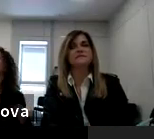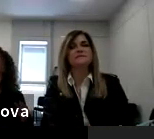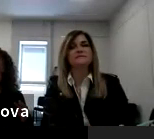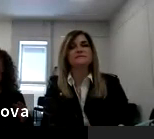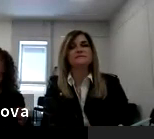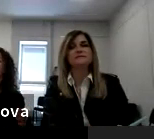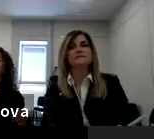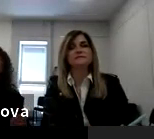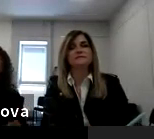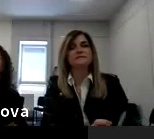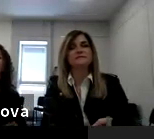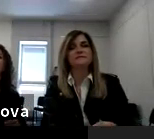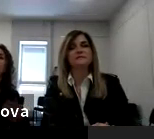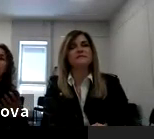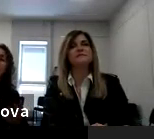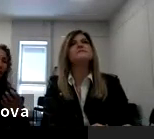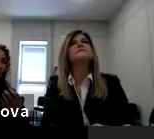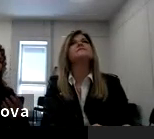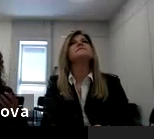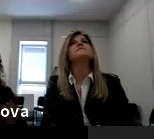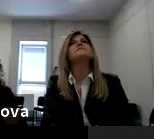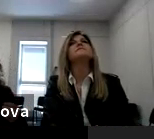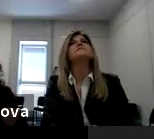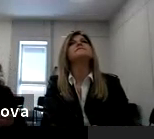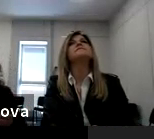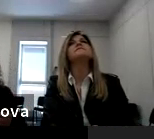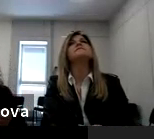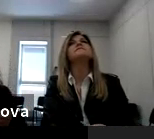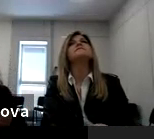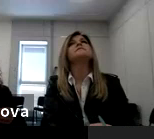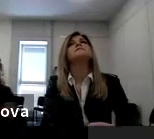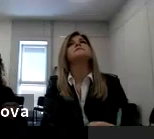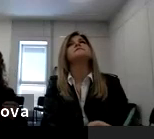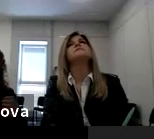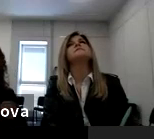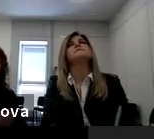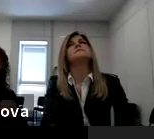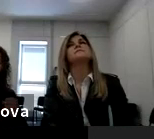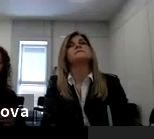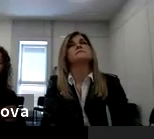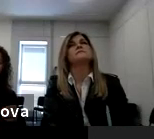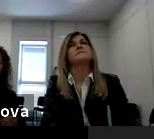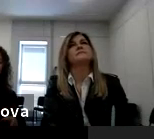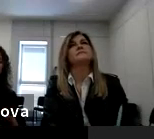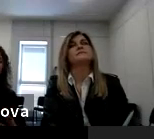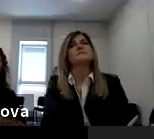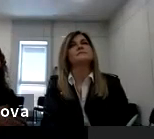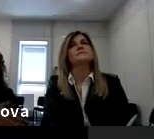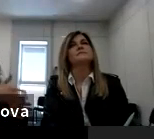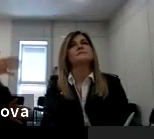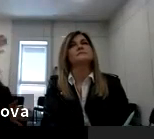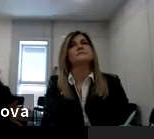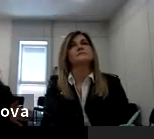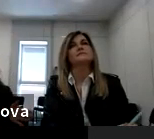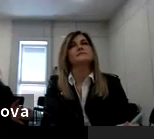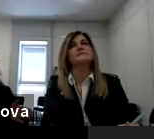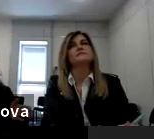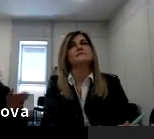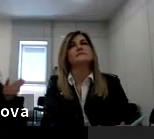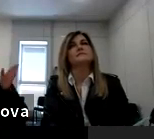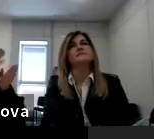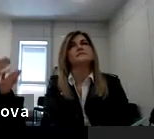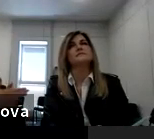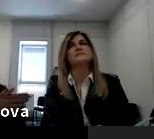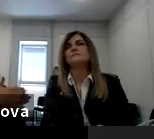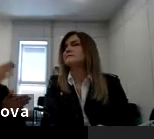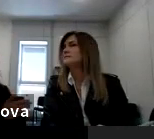really huge. And you can see the light effect because we concentrated the lighting flood